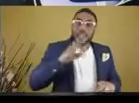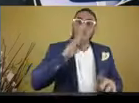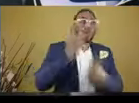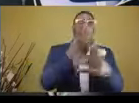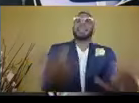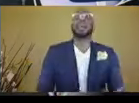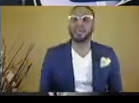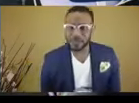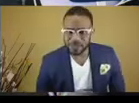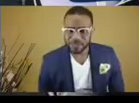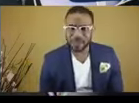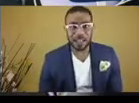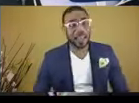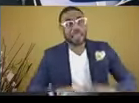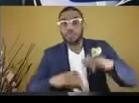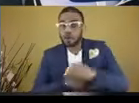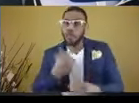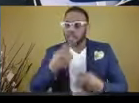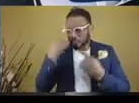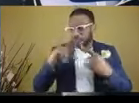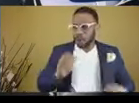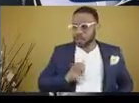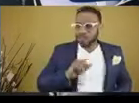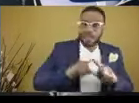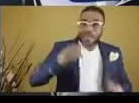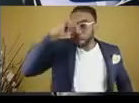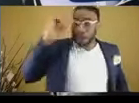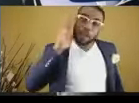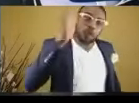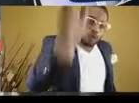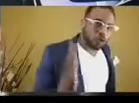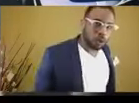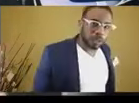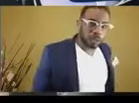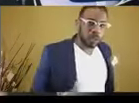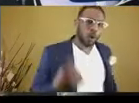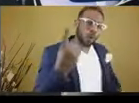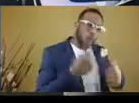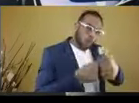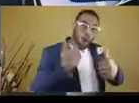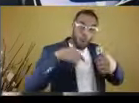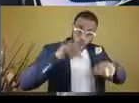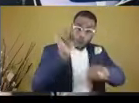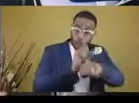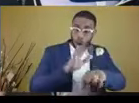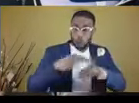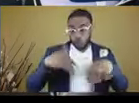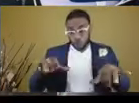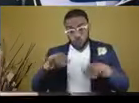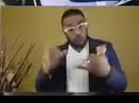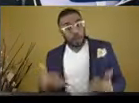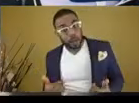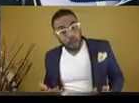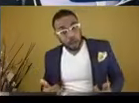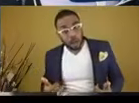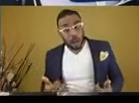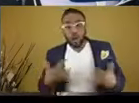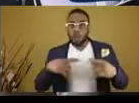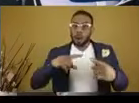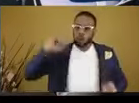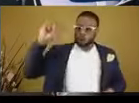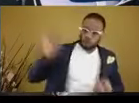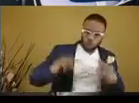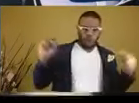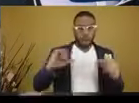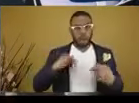now. That fundamentally, we have to think of ourselves as Black futurists. That one, while we're working on what we need to do now, right, while we're reducing the harm